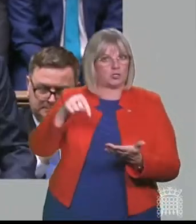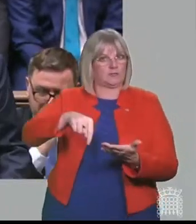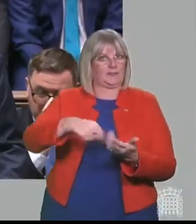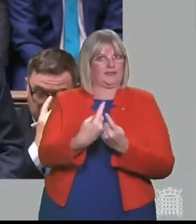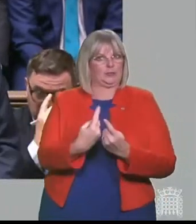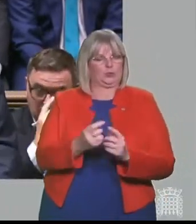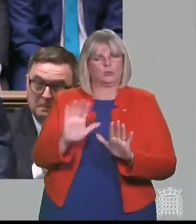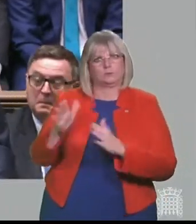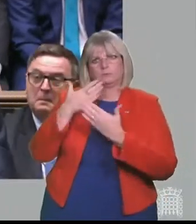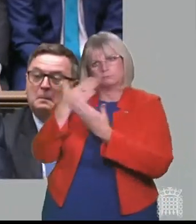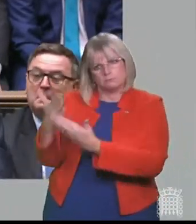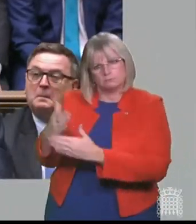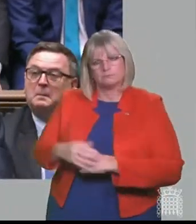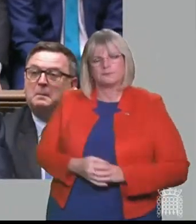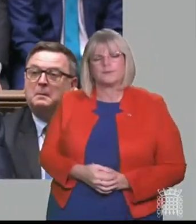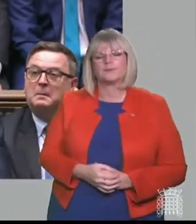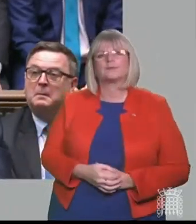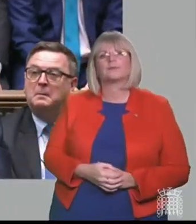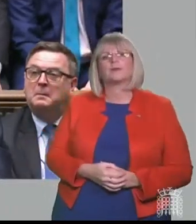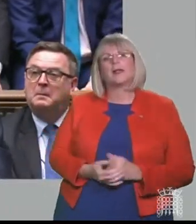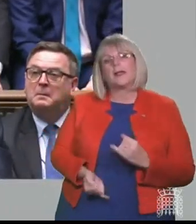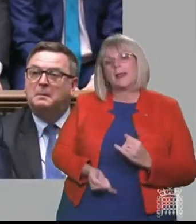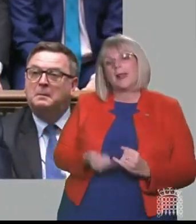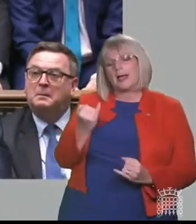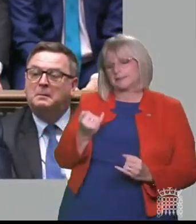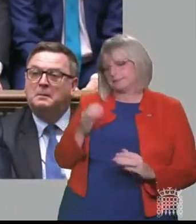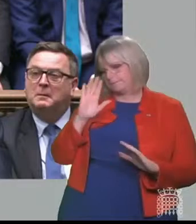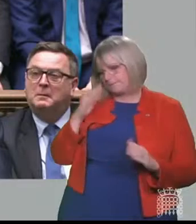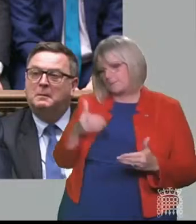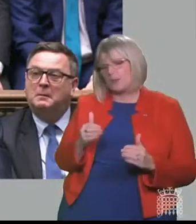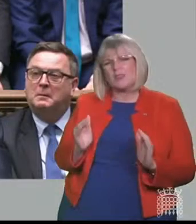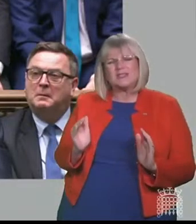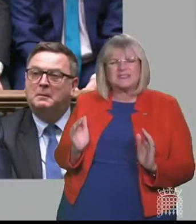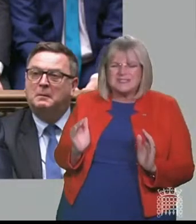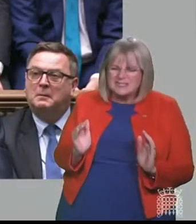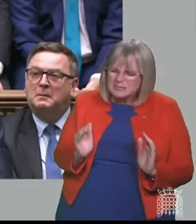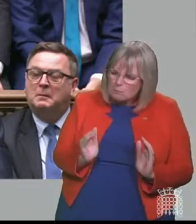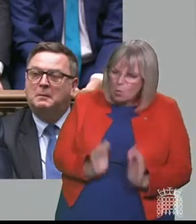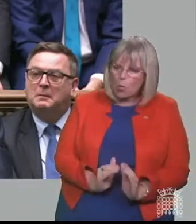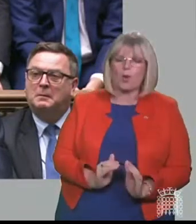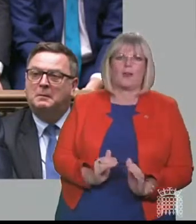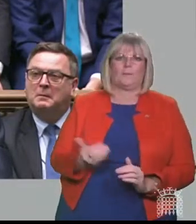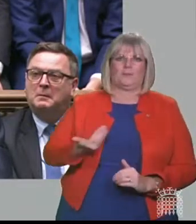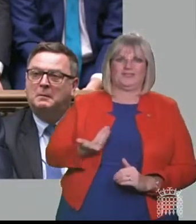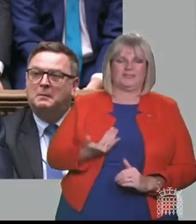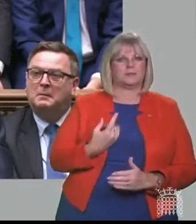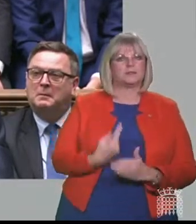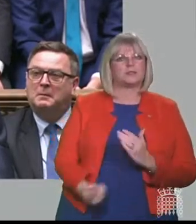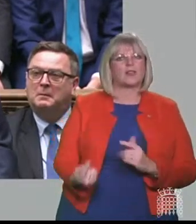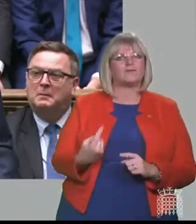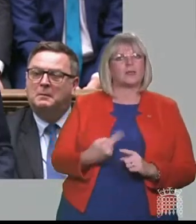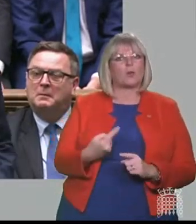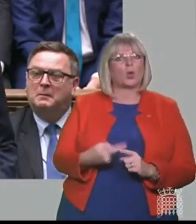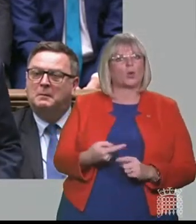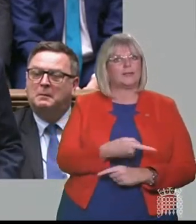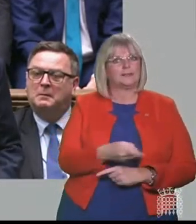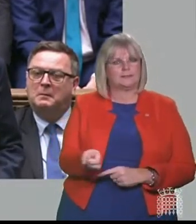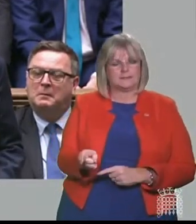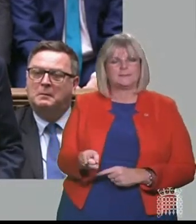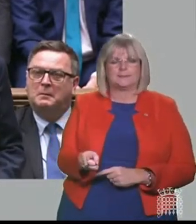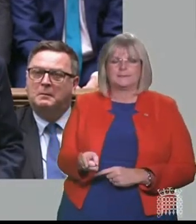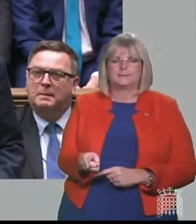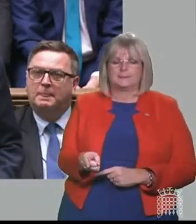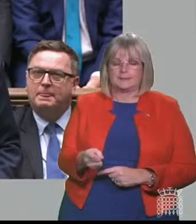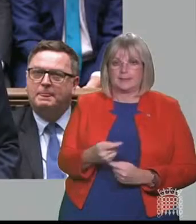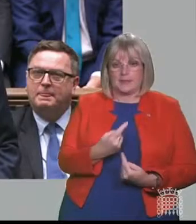Speaker, I turn to the smallest of all businesses, those run by the self-employed. These are the people